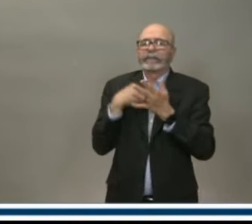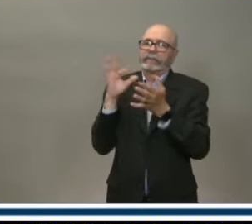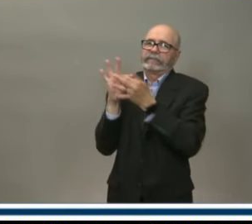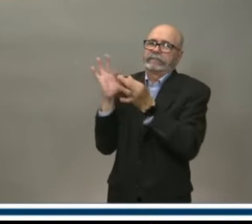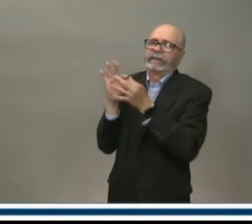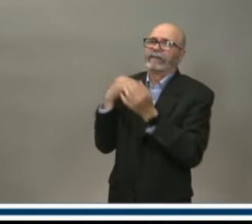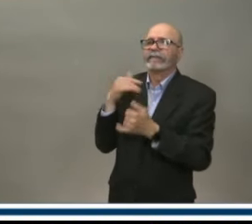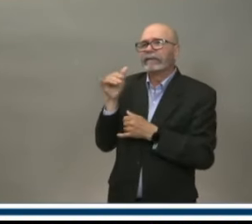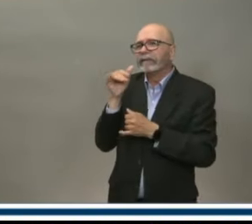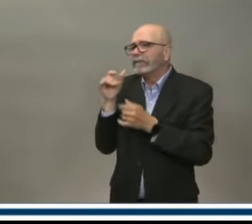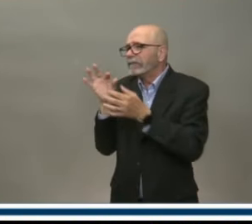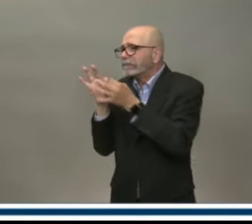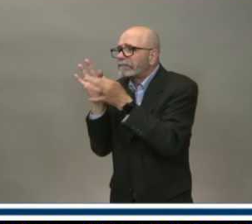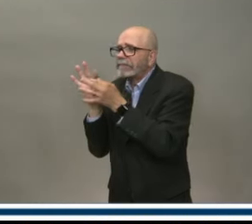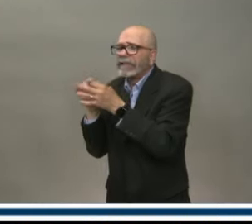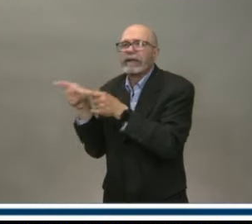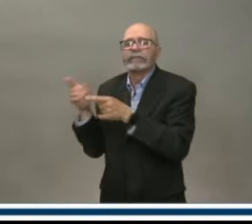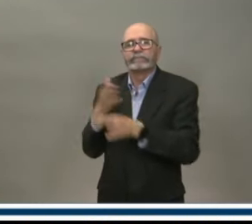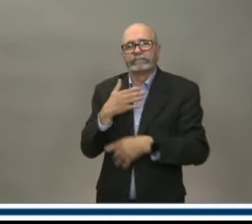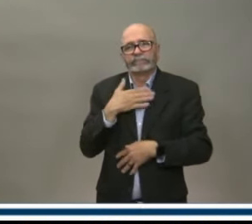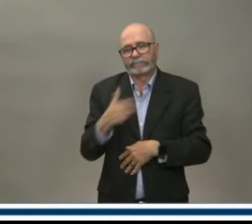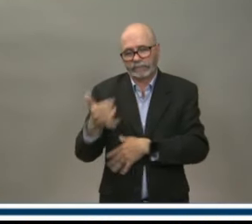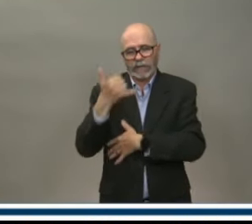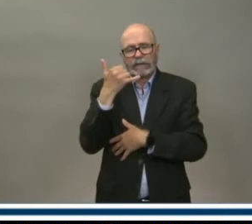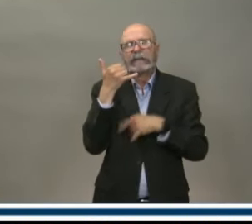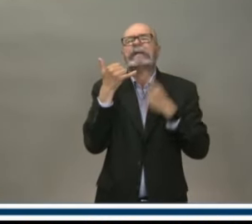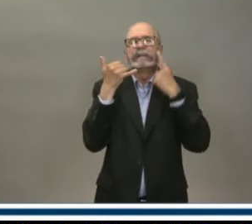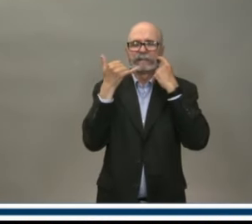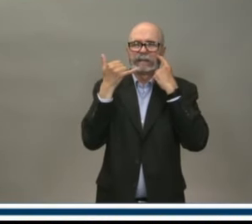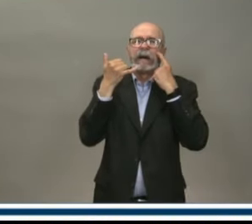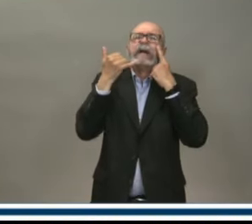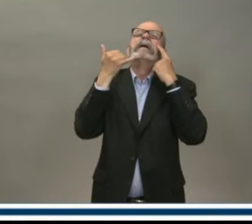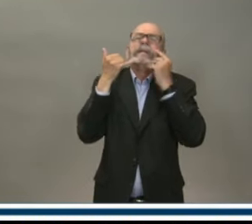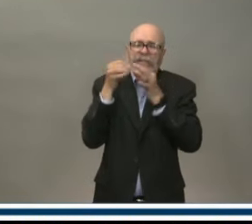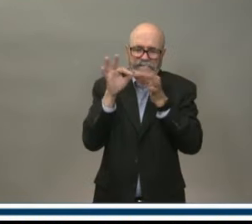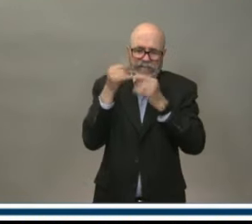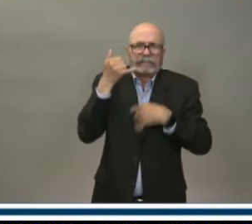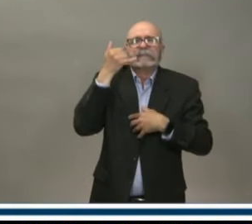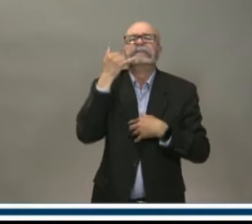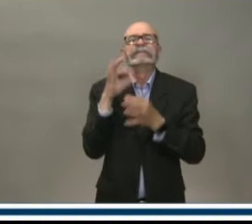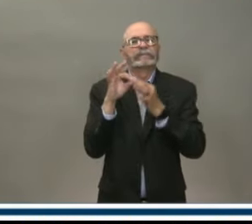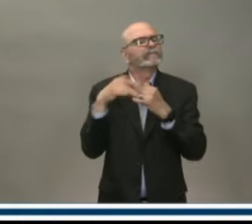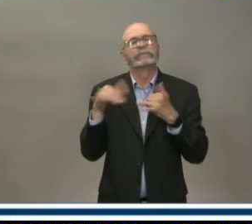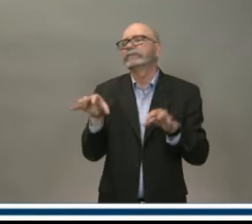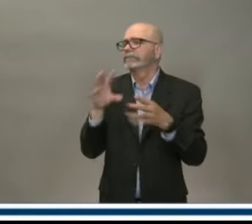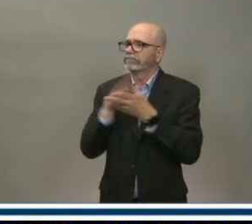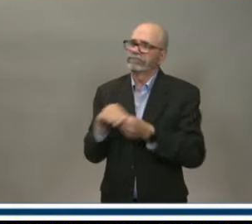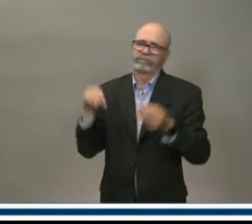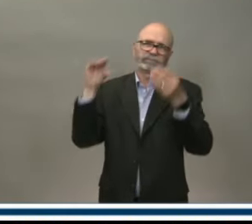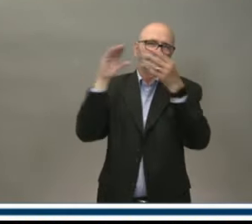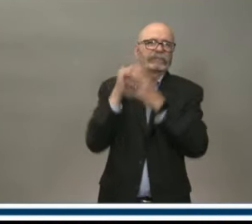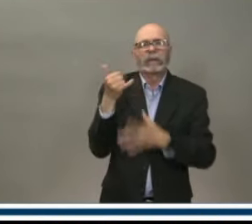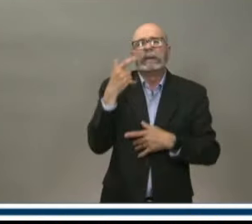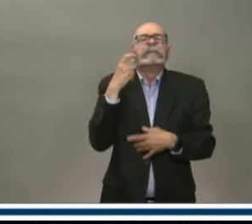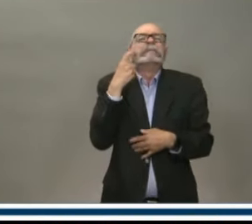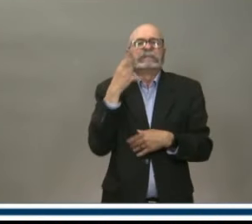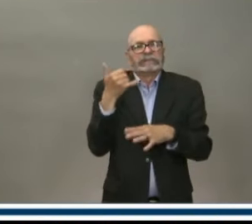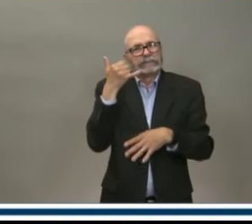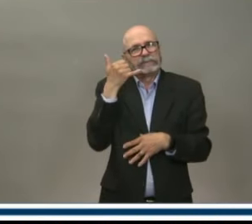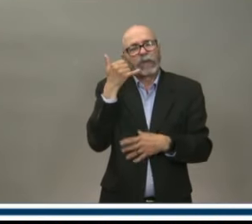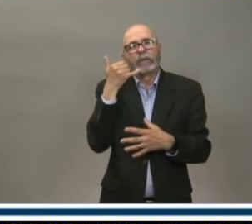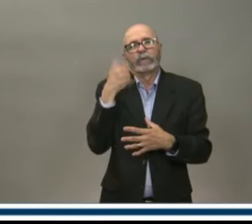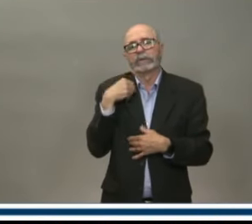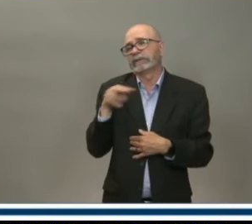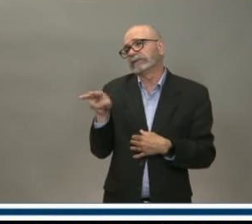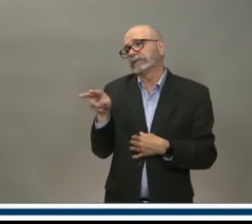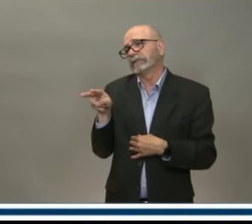and for being so gracious when they are feeling such loss and heartache. To be able to conjure